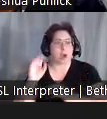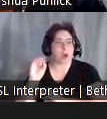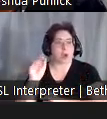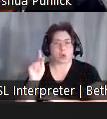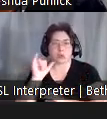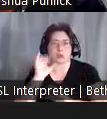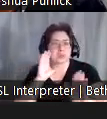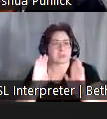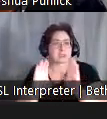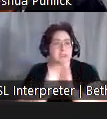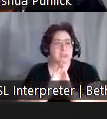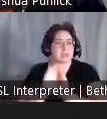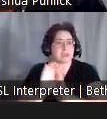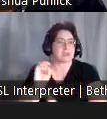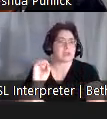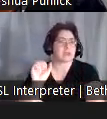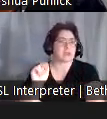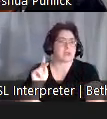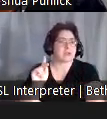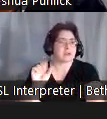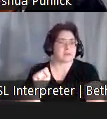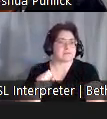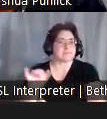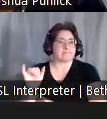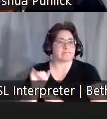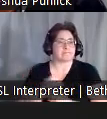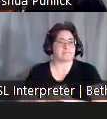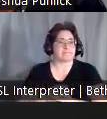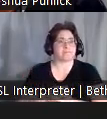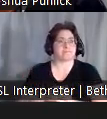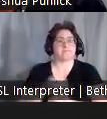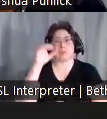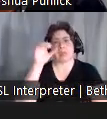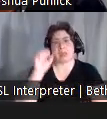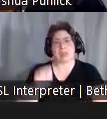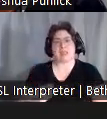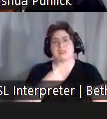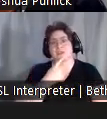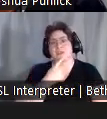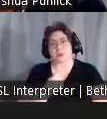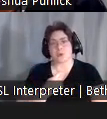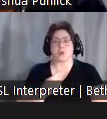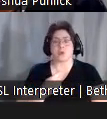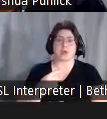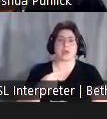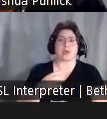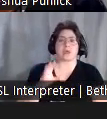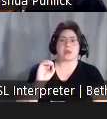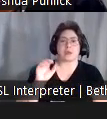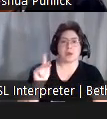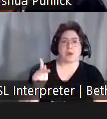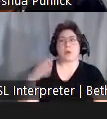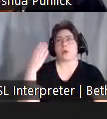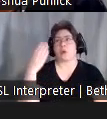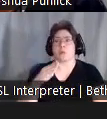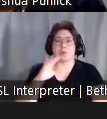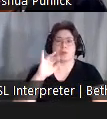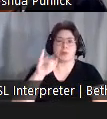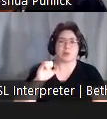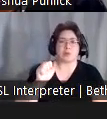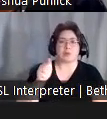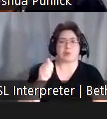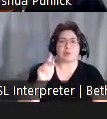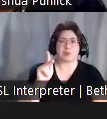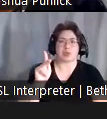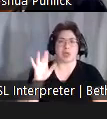oak. We also have southern red oak and blue jack oak. Other xeric oaks like